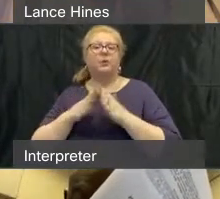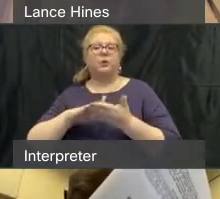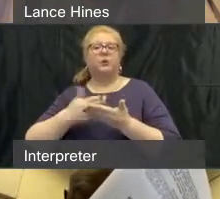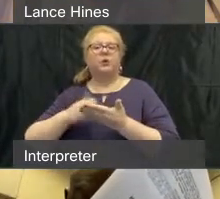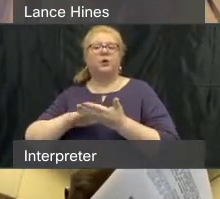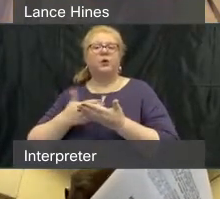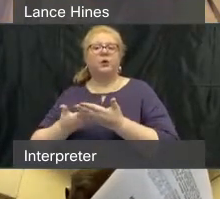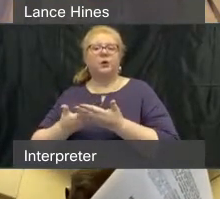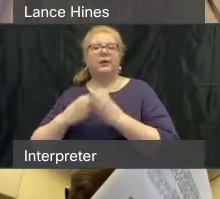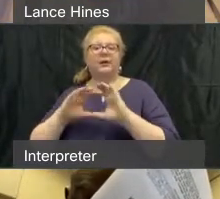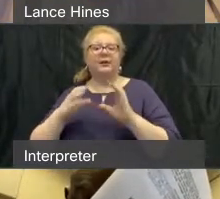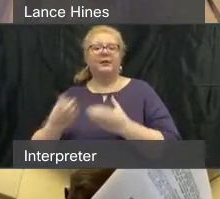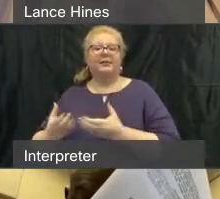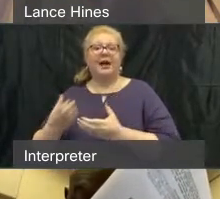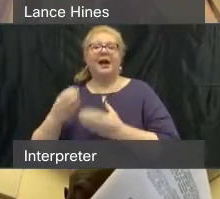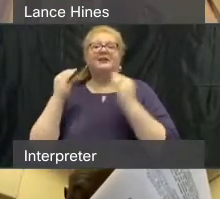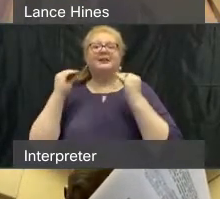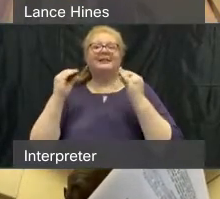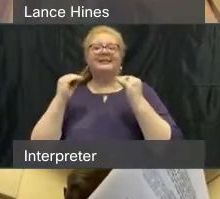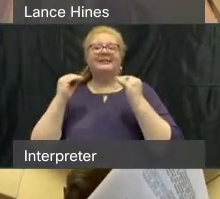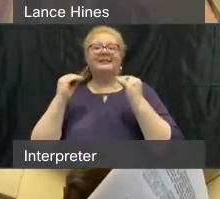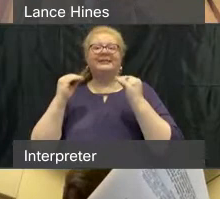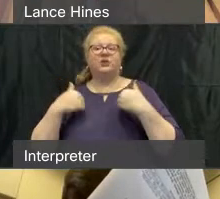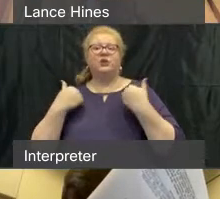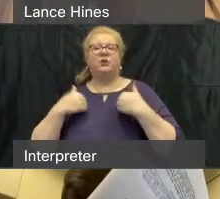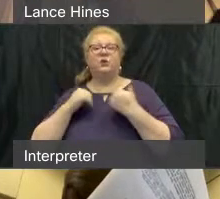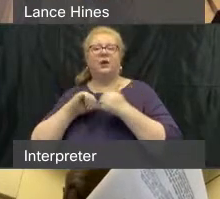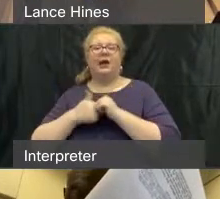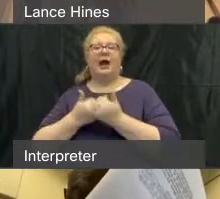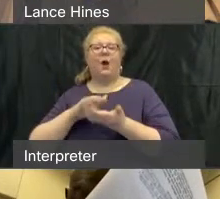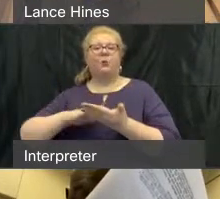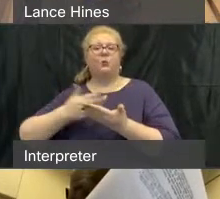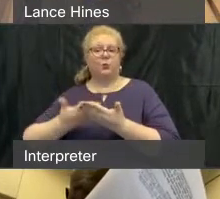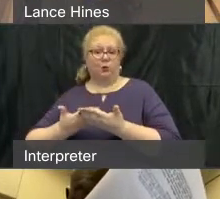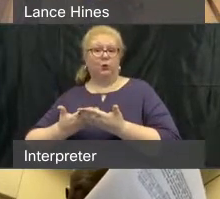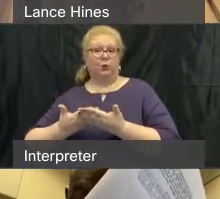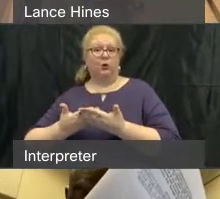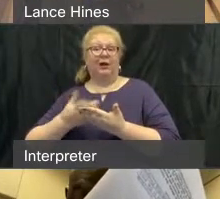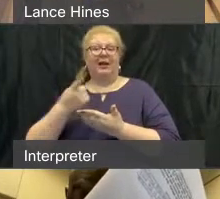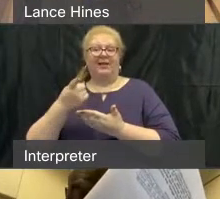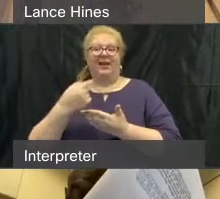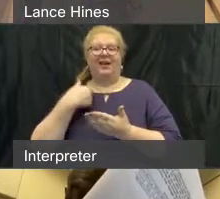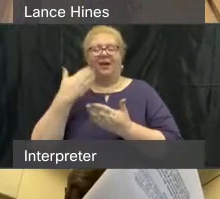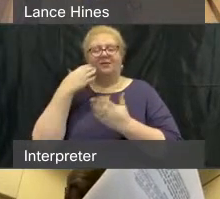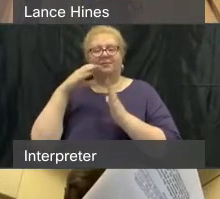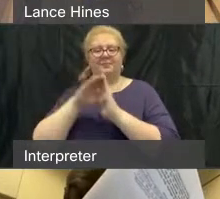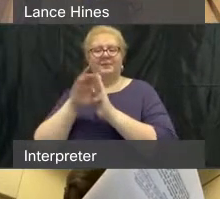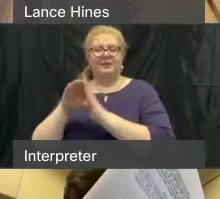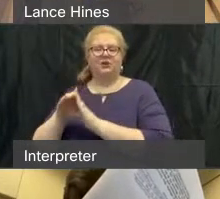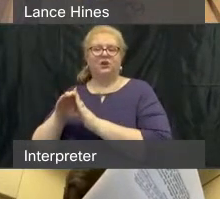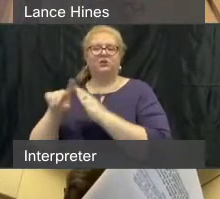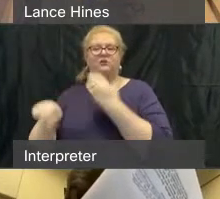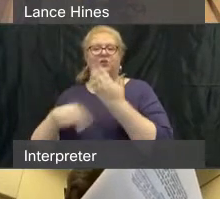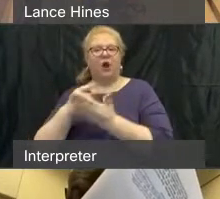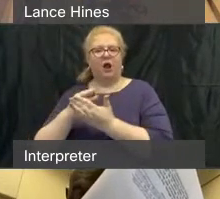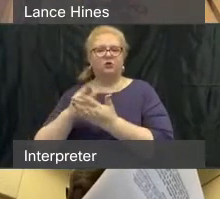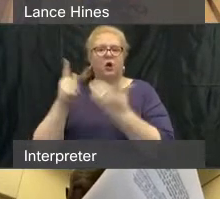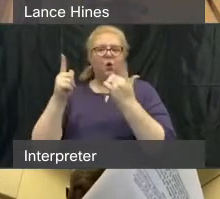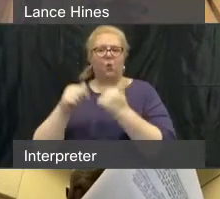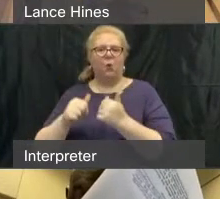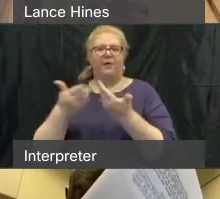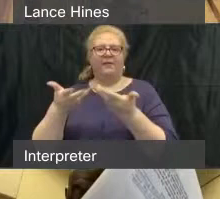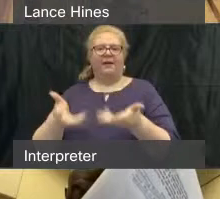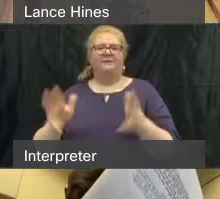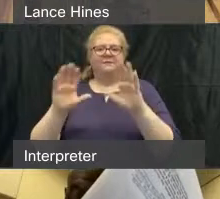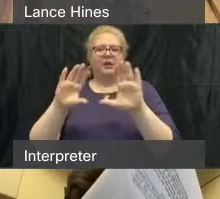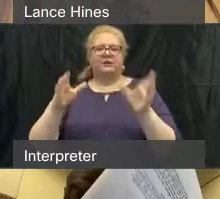how to cook. And there's several pictures here on their graduation when they finished their classes. Mr.